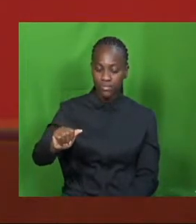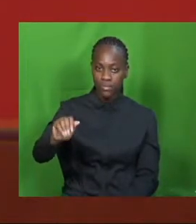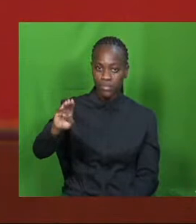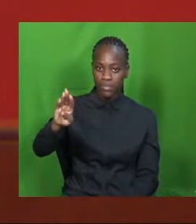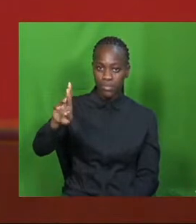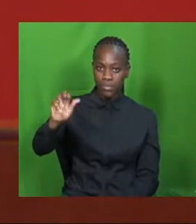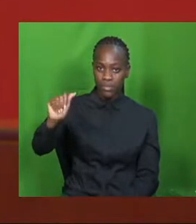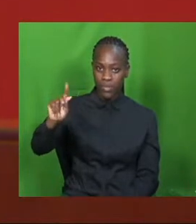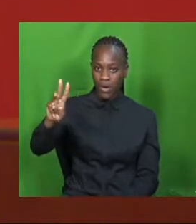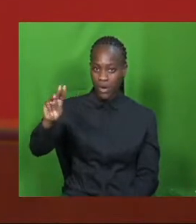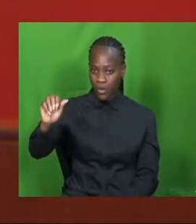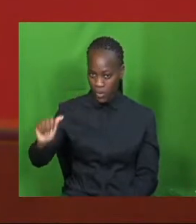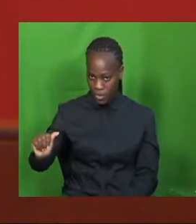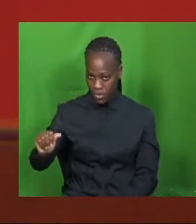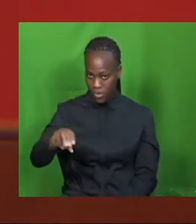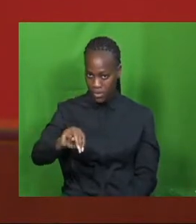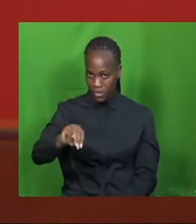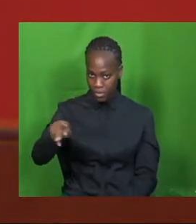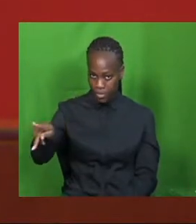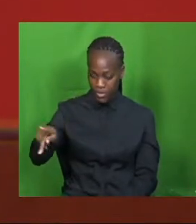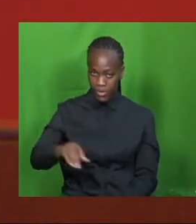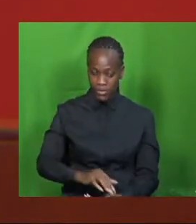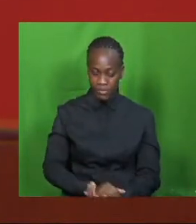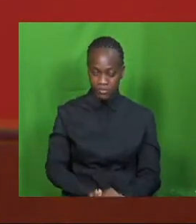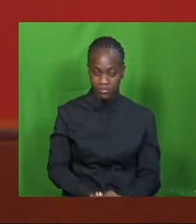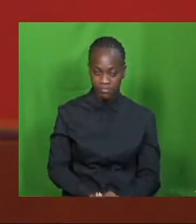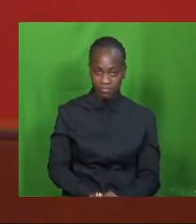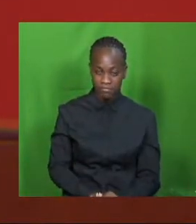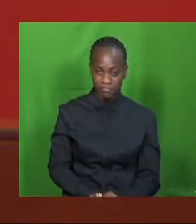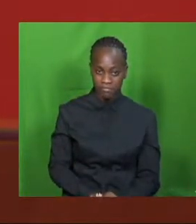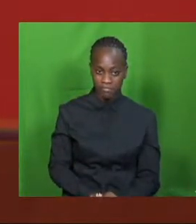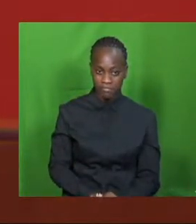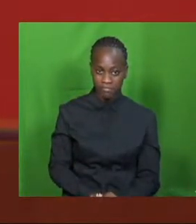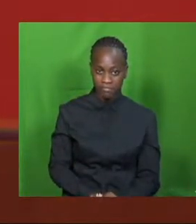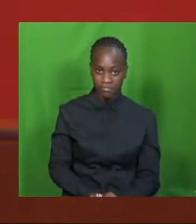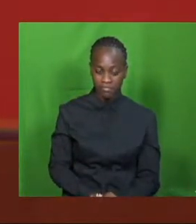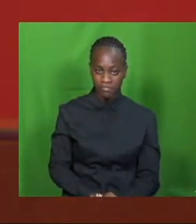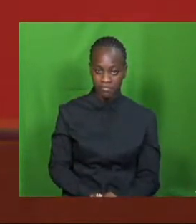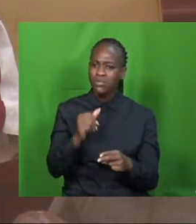I was present and I was marked absent.